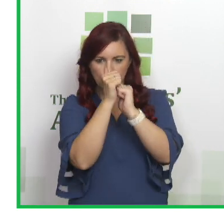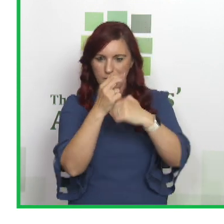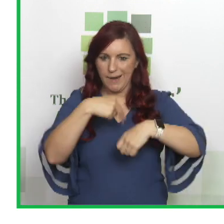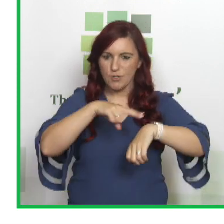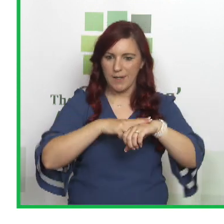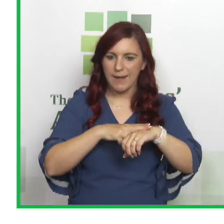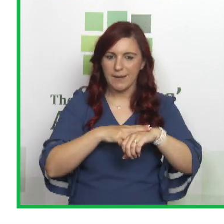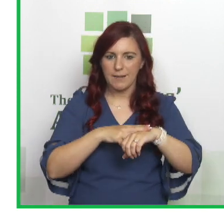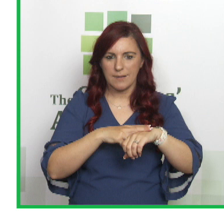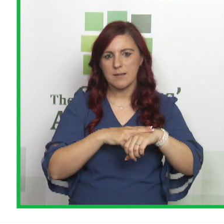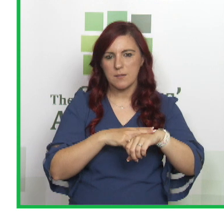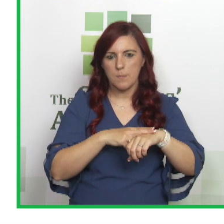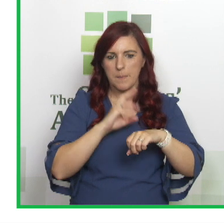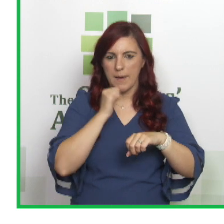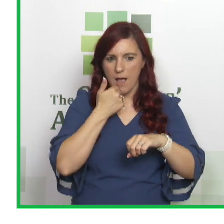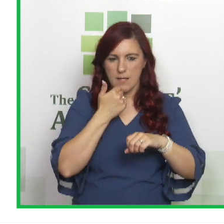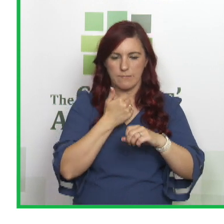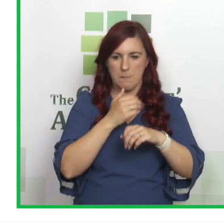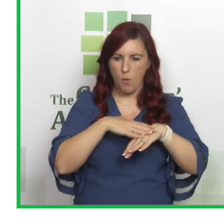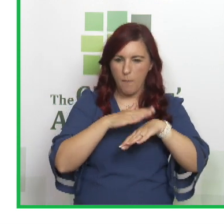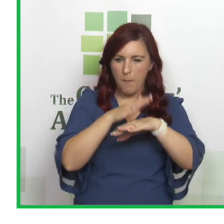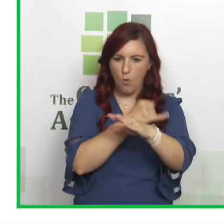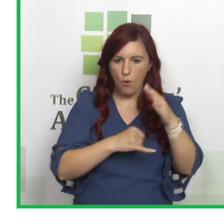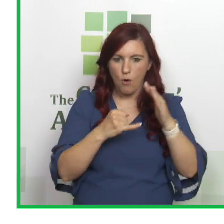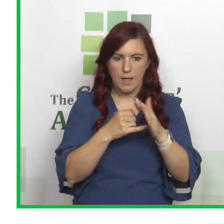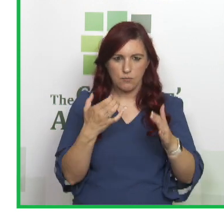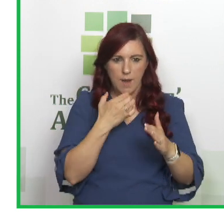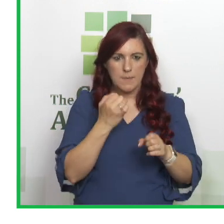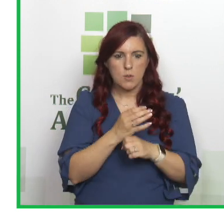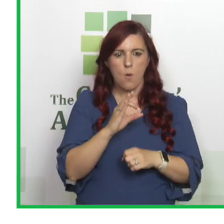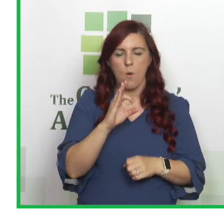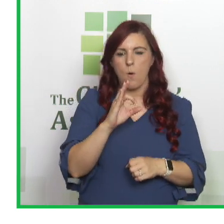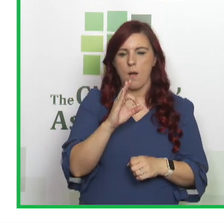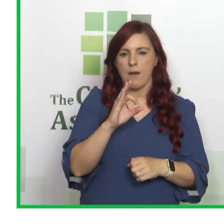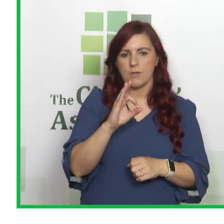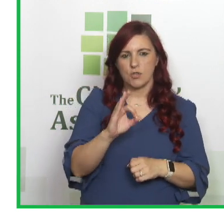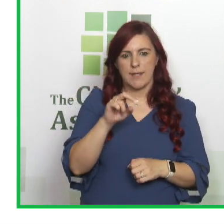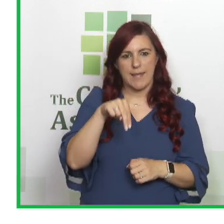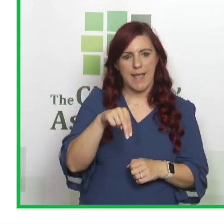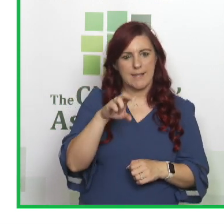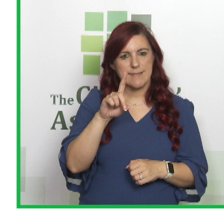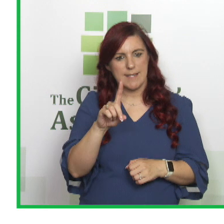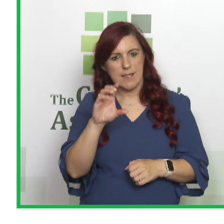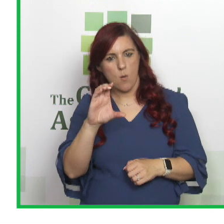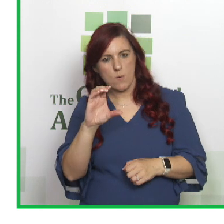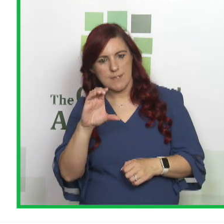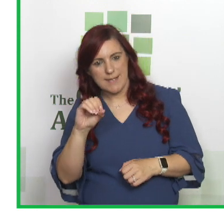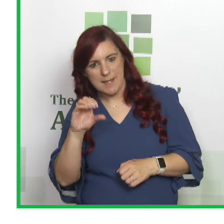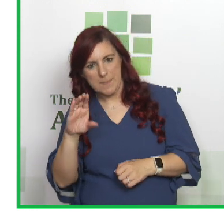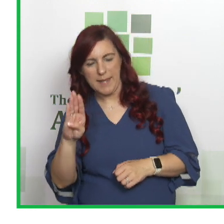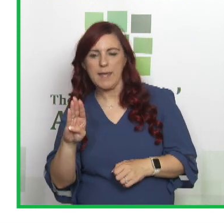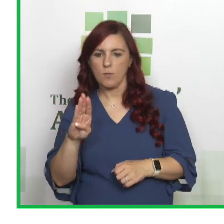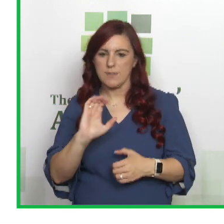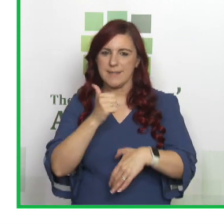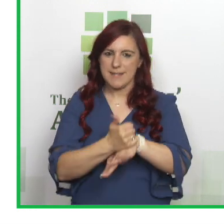to deal with the evolving organised crime environment. Garda National Drugs and Organised Crime Bureau was established with the remit to disrupt, dismantle